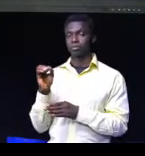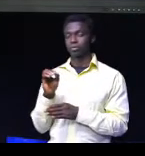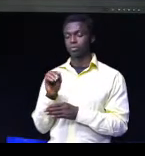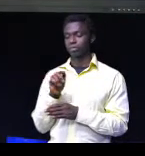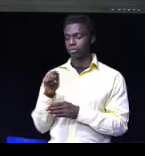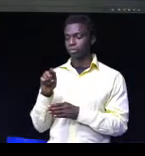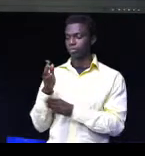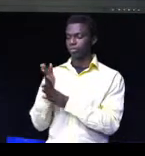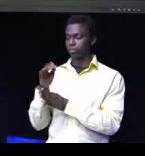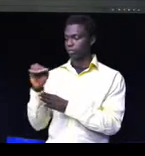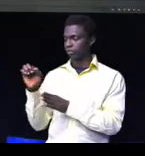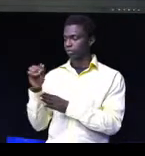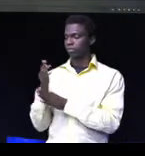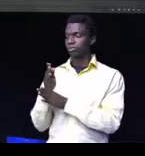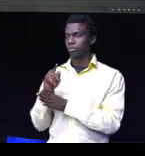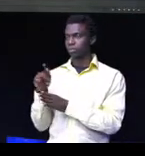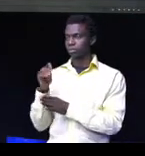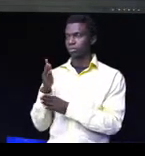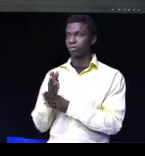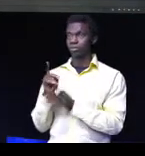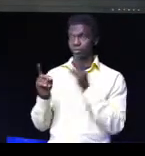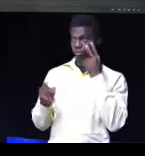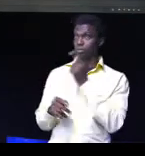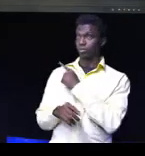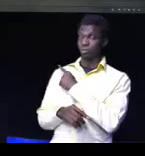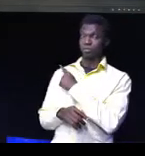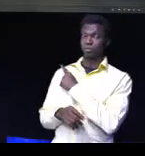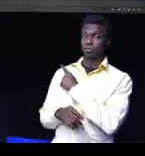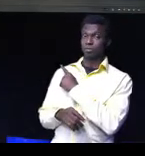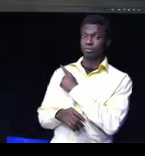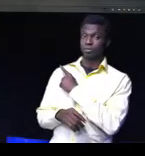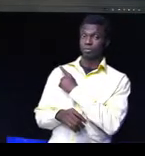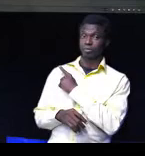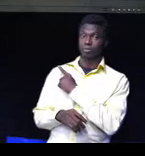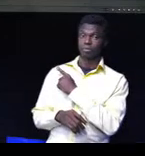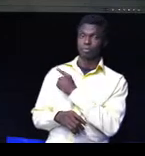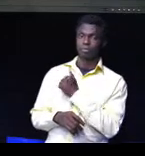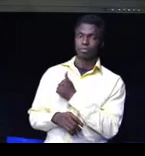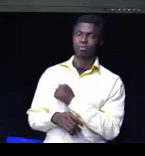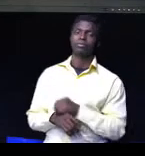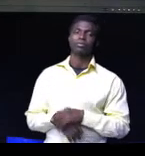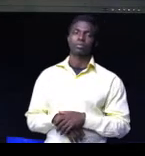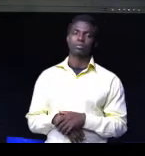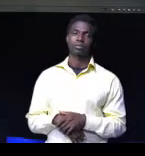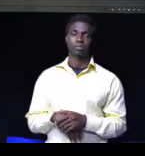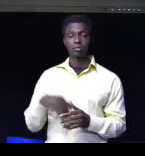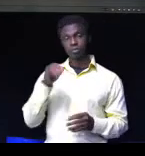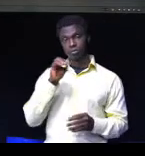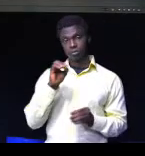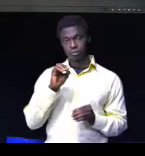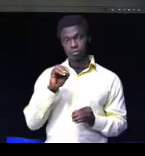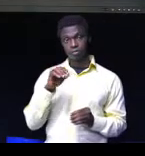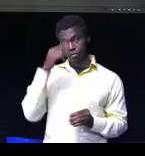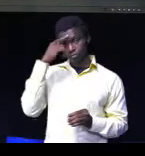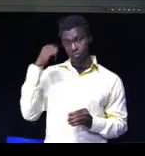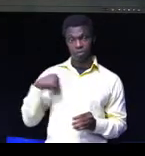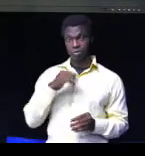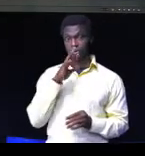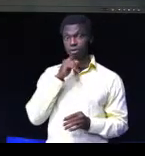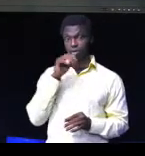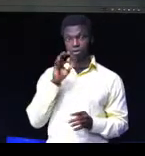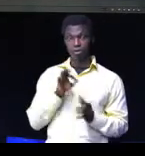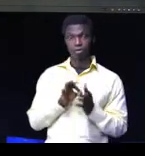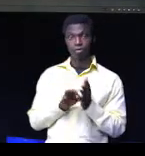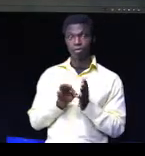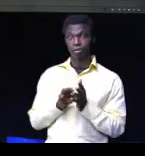0 here, 0 here, 0 here, like this. So along all the dashed line, you put zeros there because we're not supposed